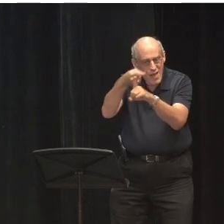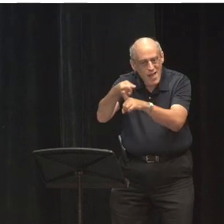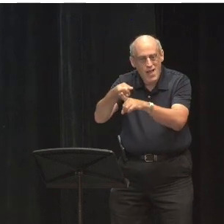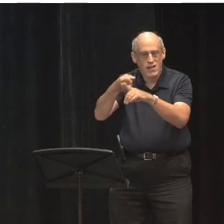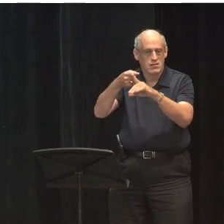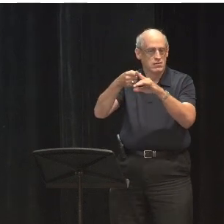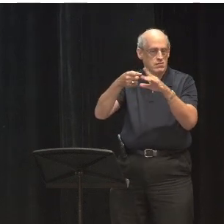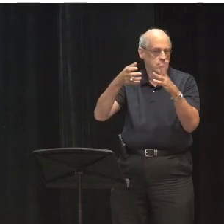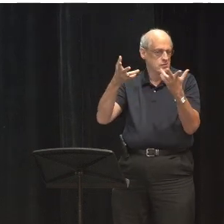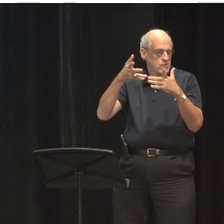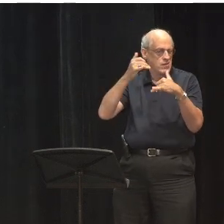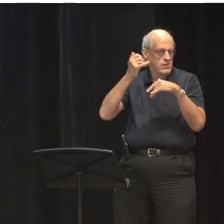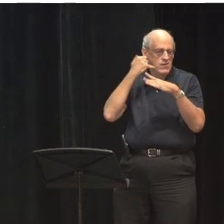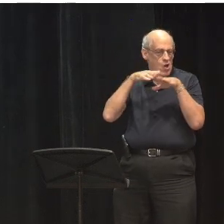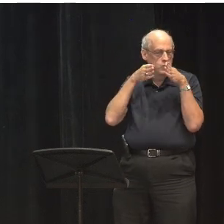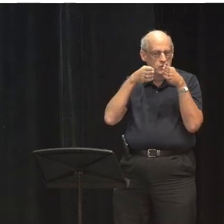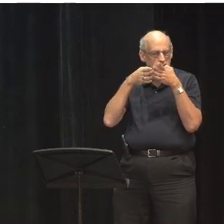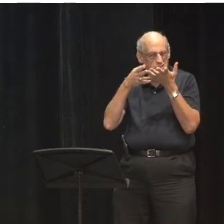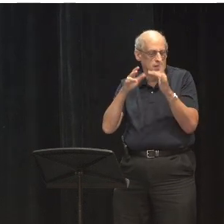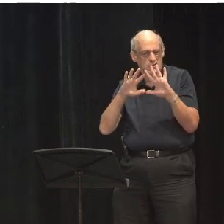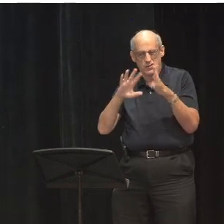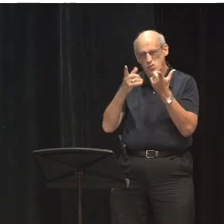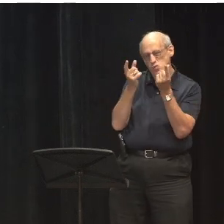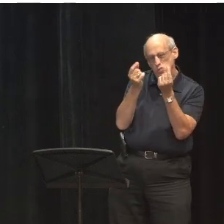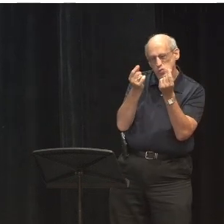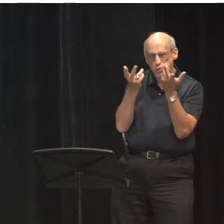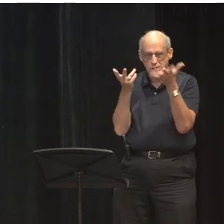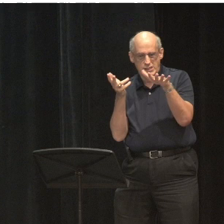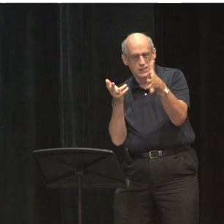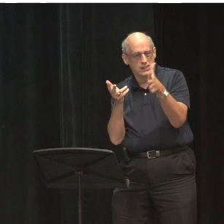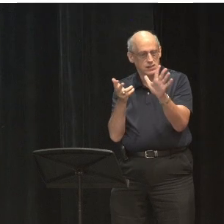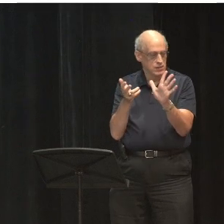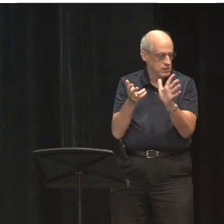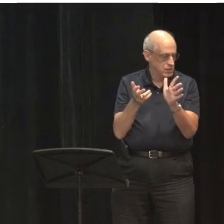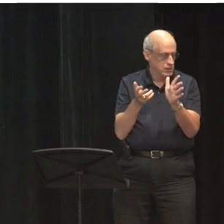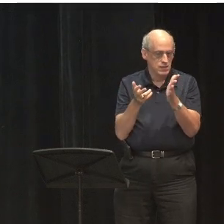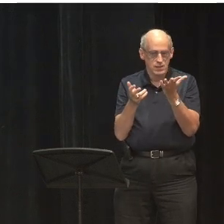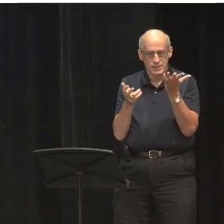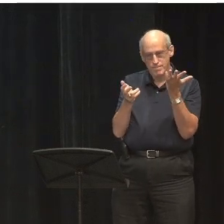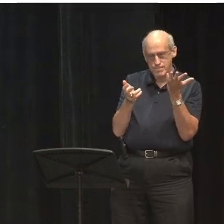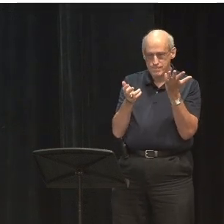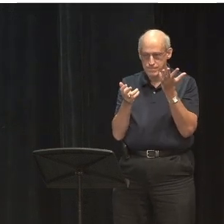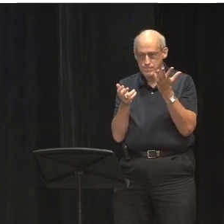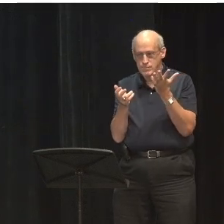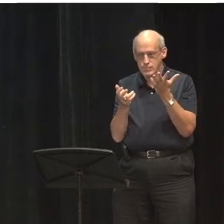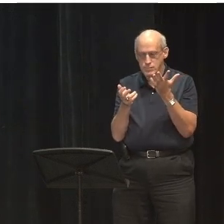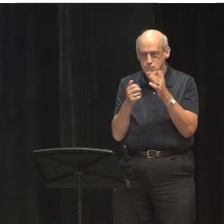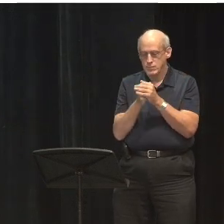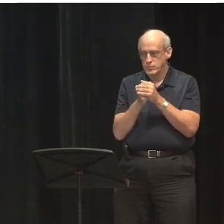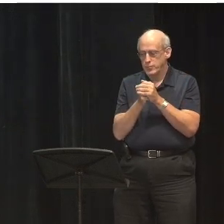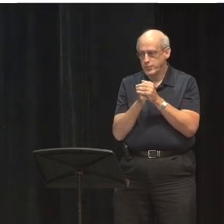off the street would have. It's coming out in, I think it's NCM 078, the sewer